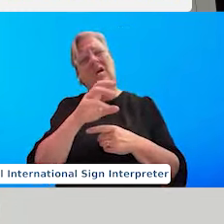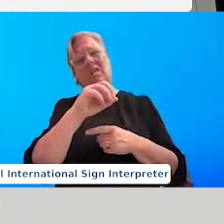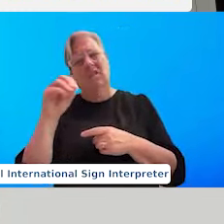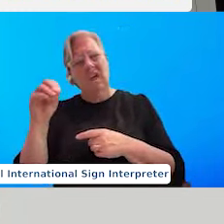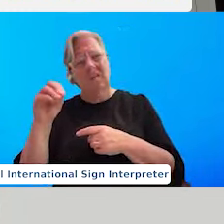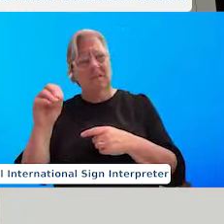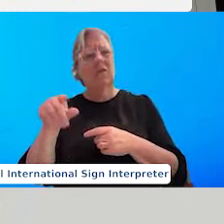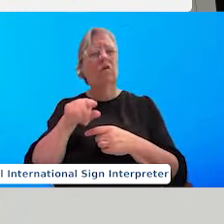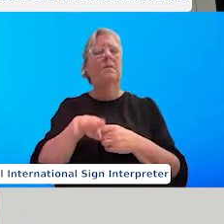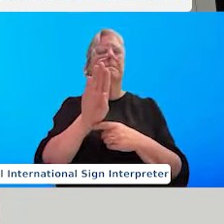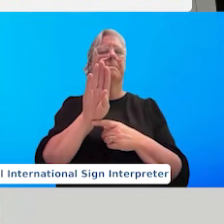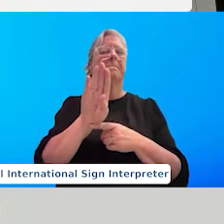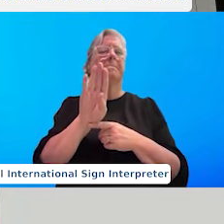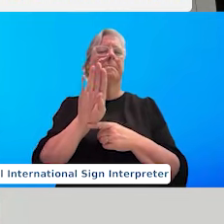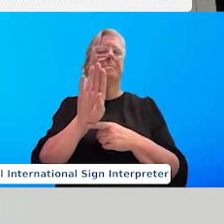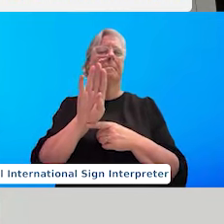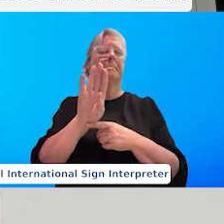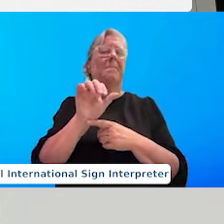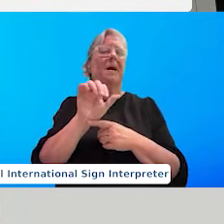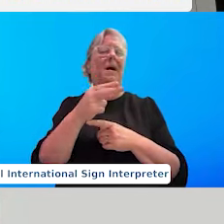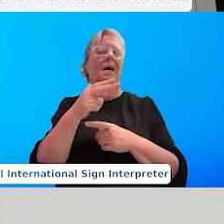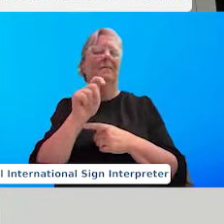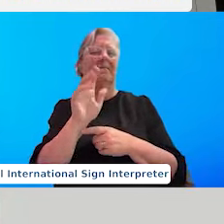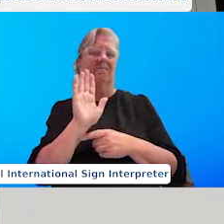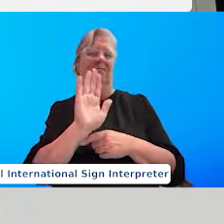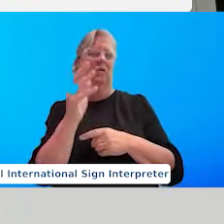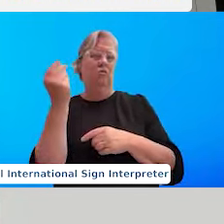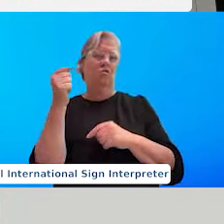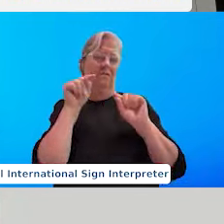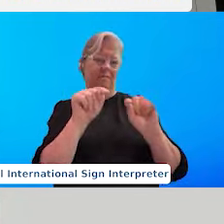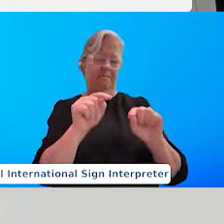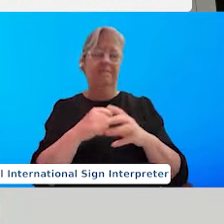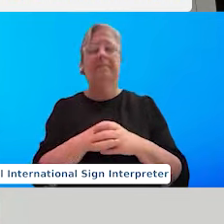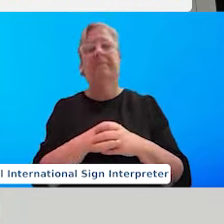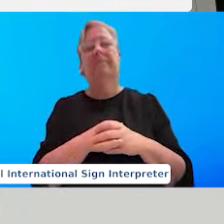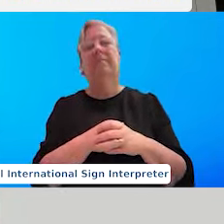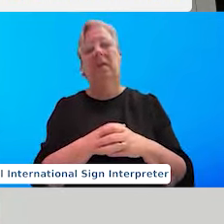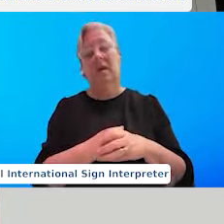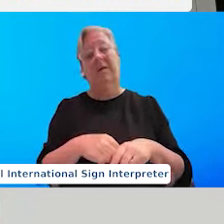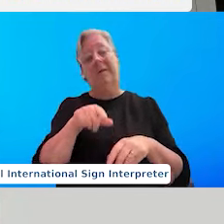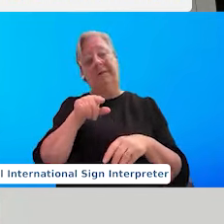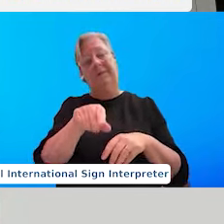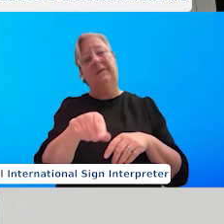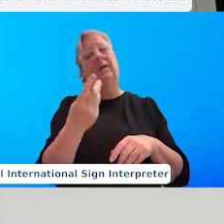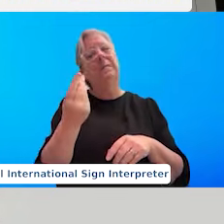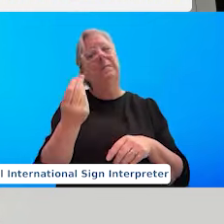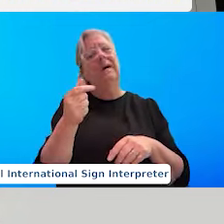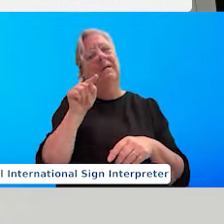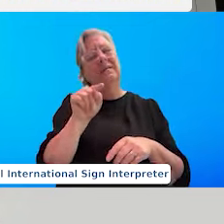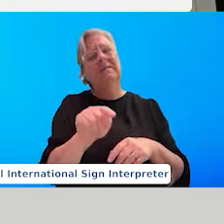wage multiplies by 365, which is the days throughout the year, right? And it's